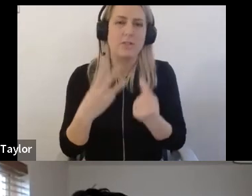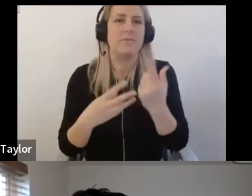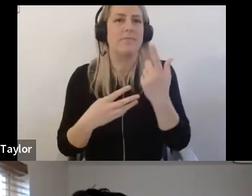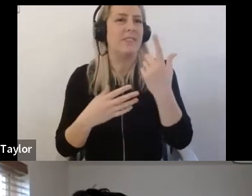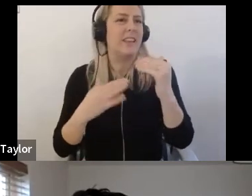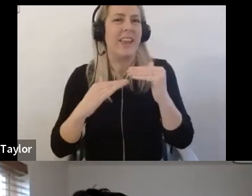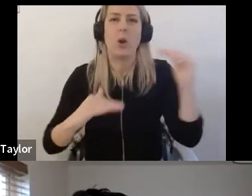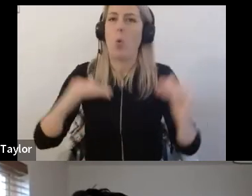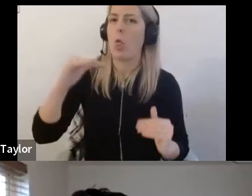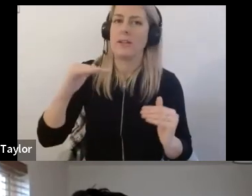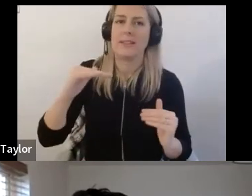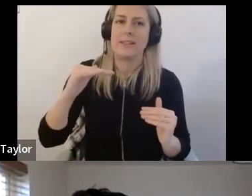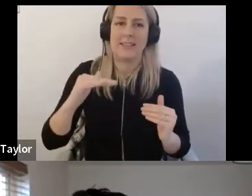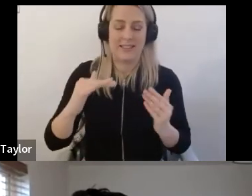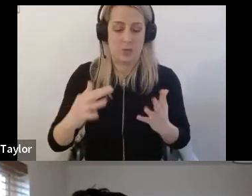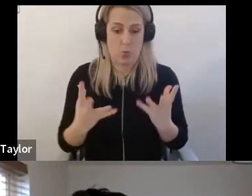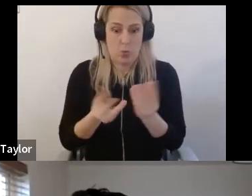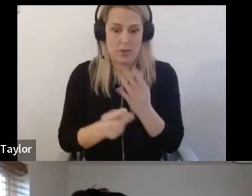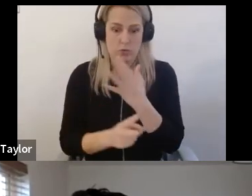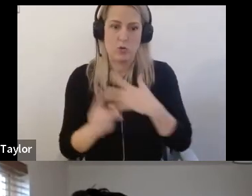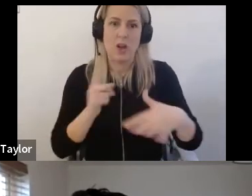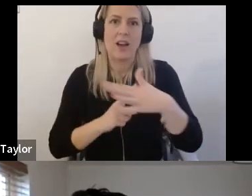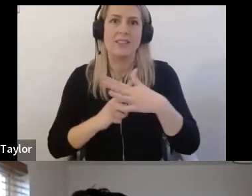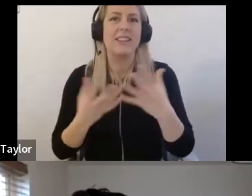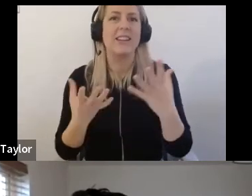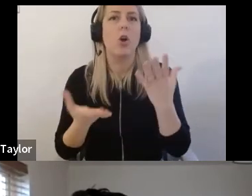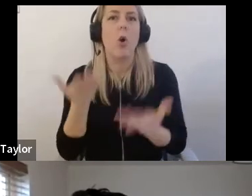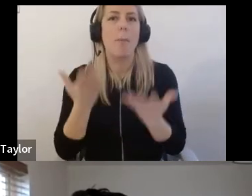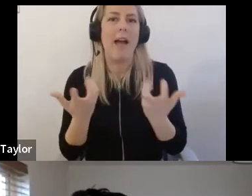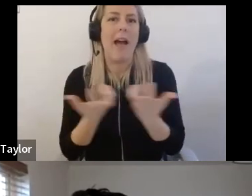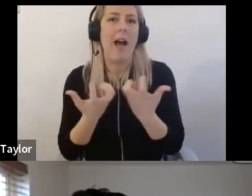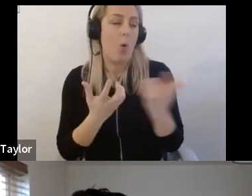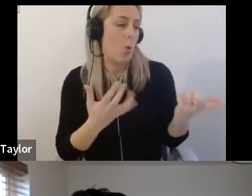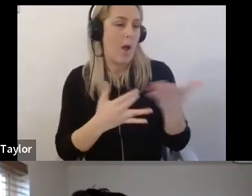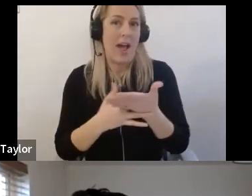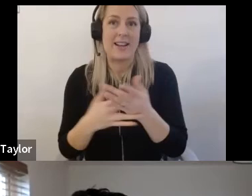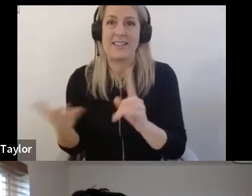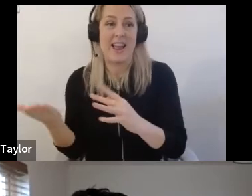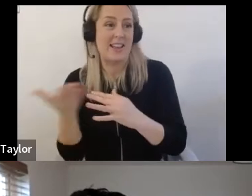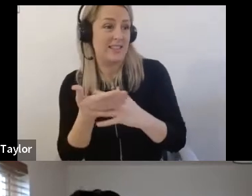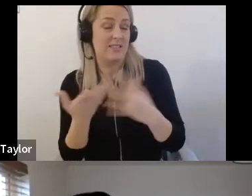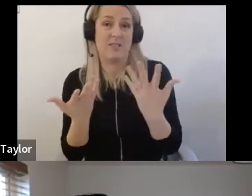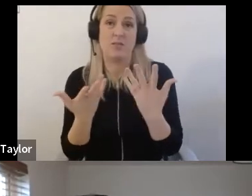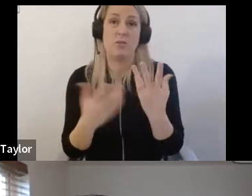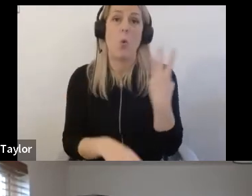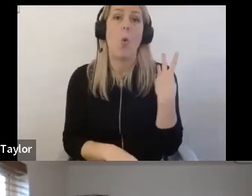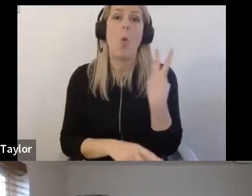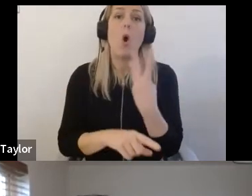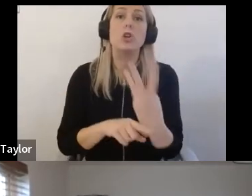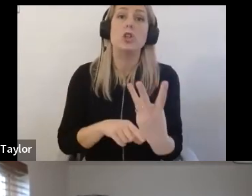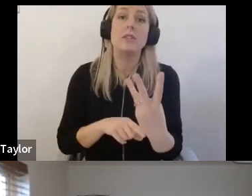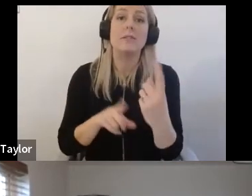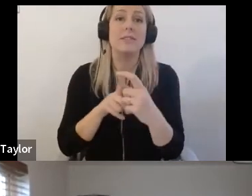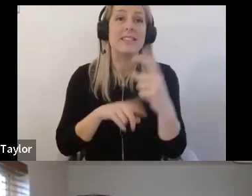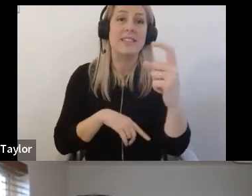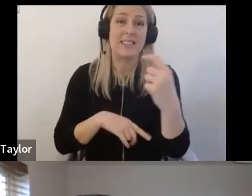play out in relation to how people access technology. So, even in a place like Washington, D.C., where I am, during